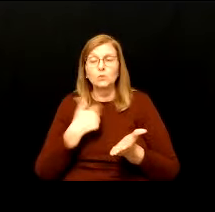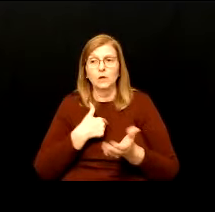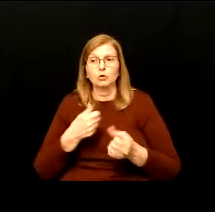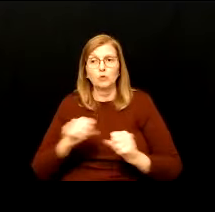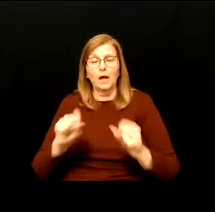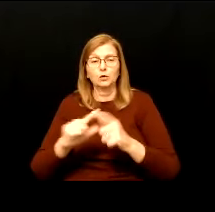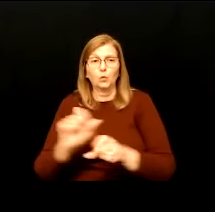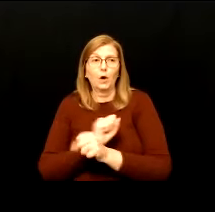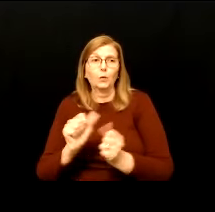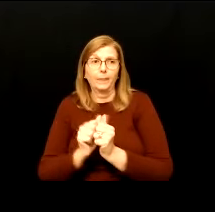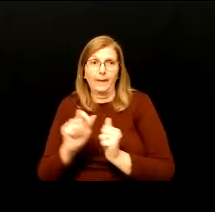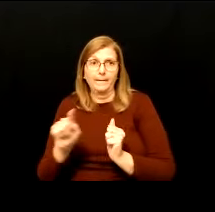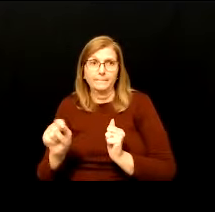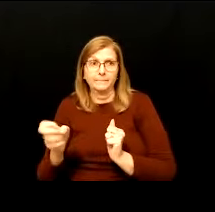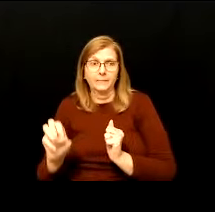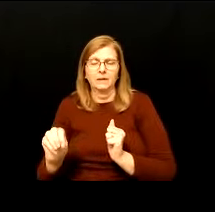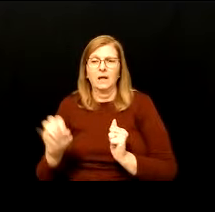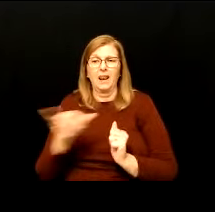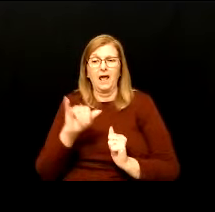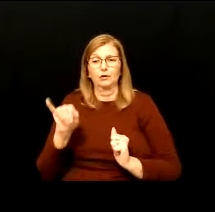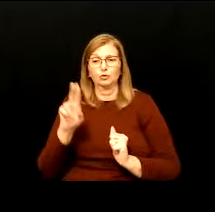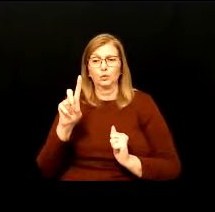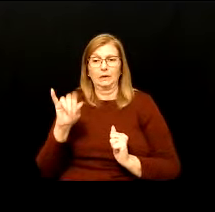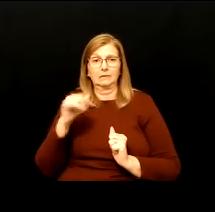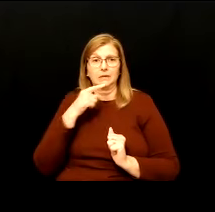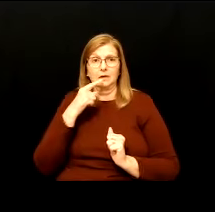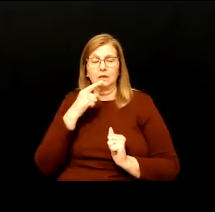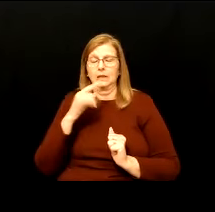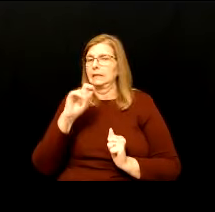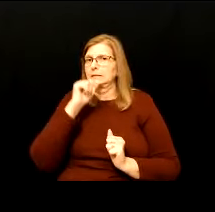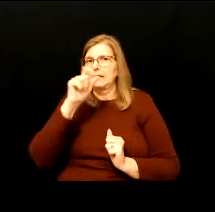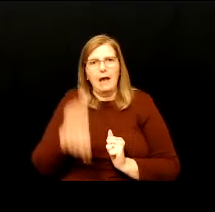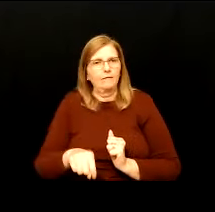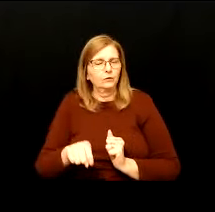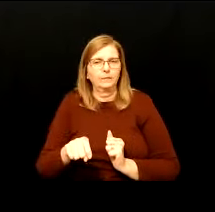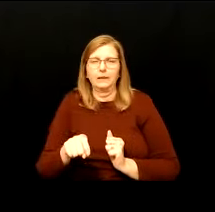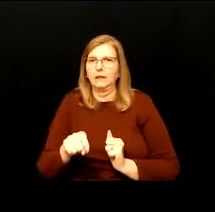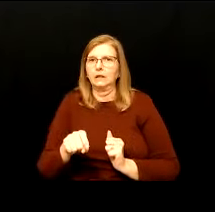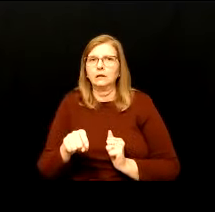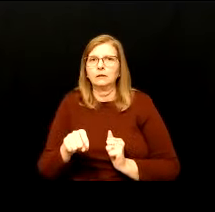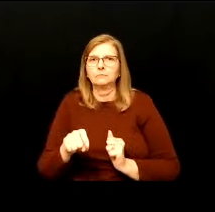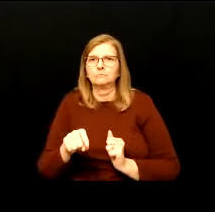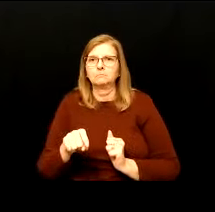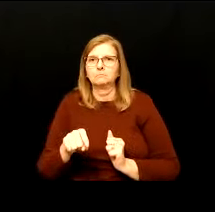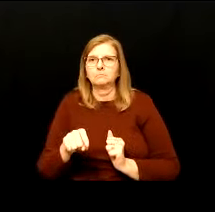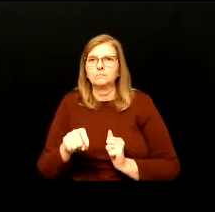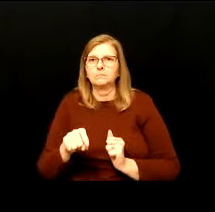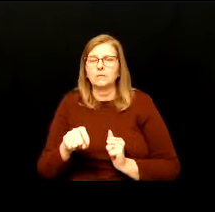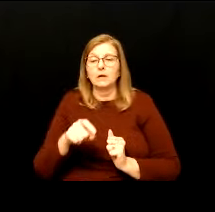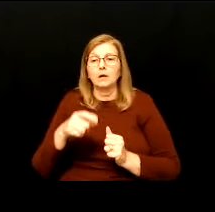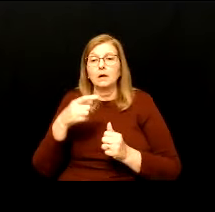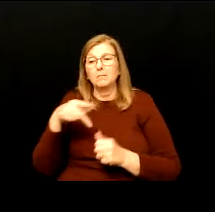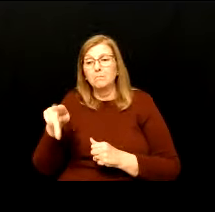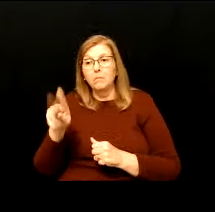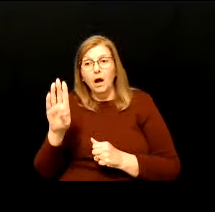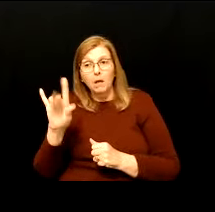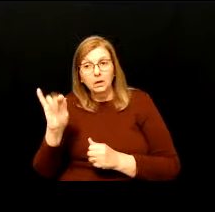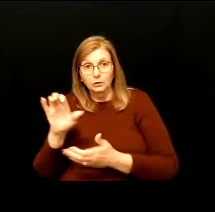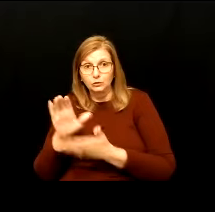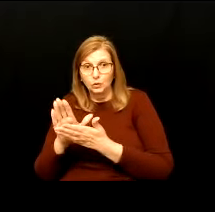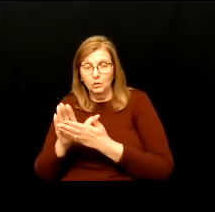work with. And again, like Judy said, it doesn't have to be a public school. We have worked